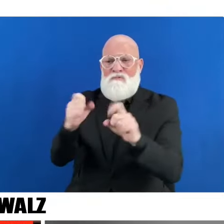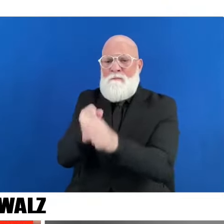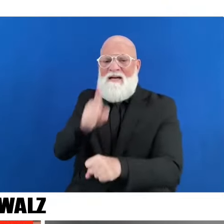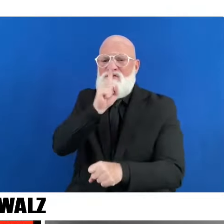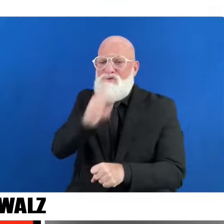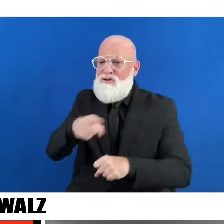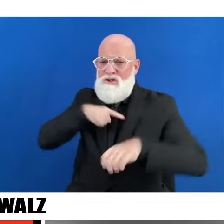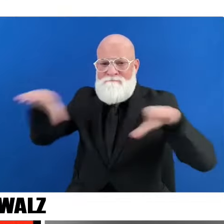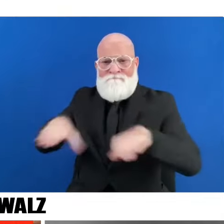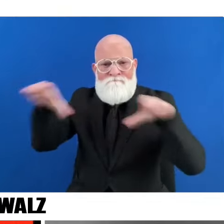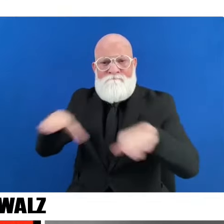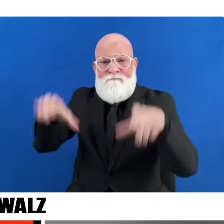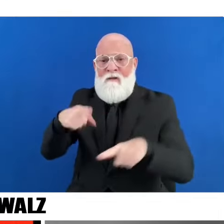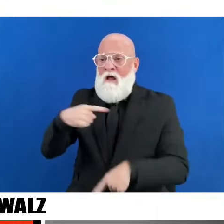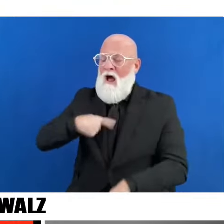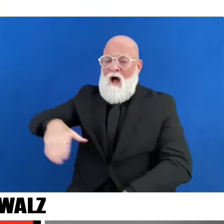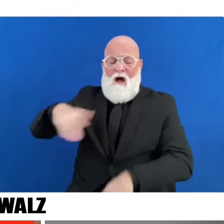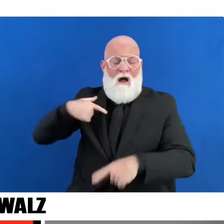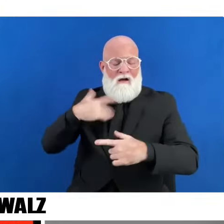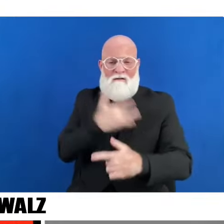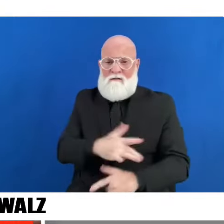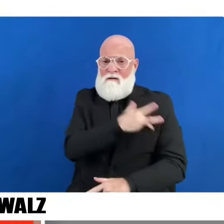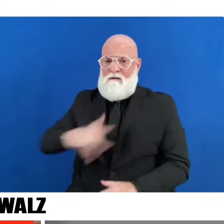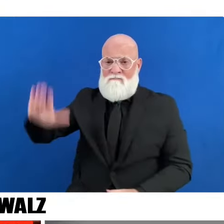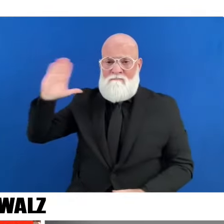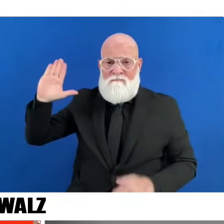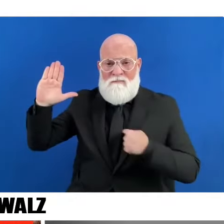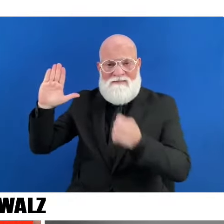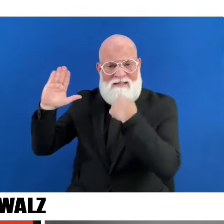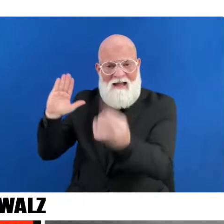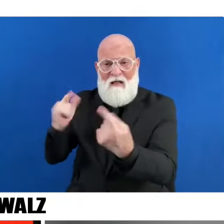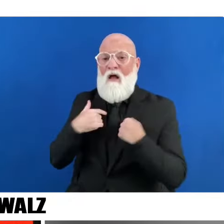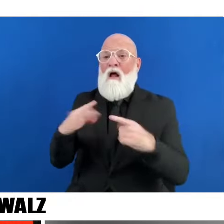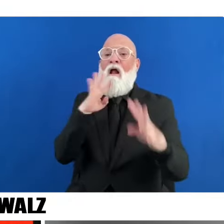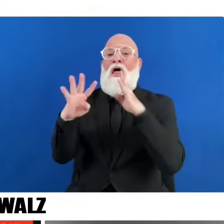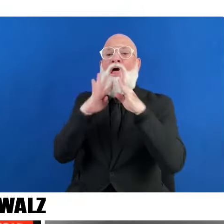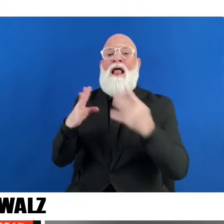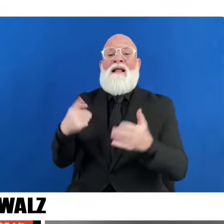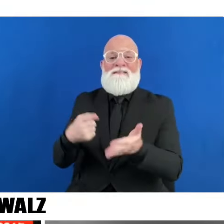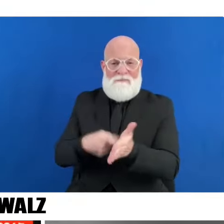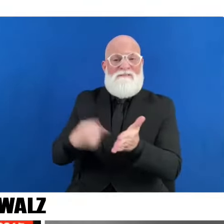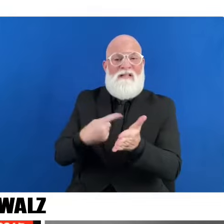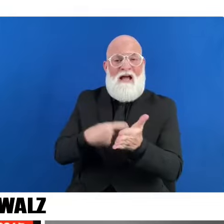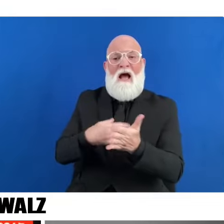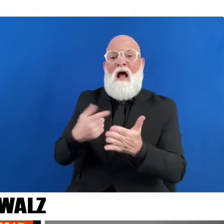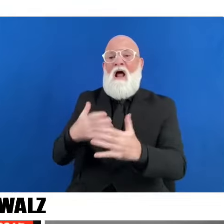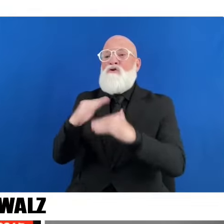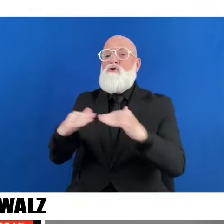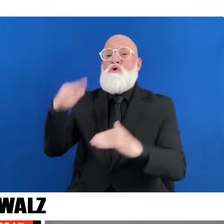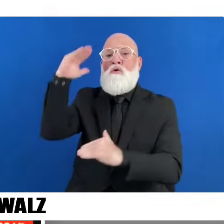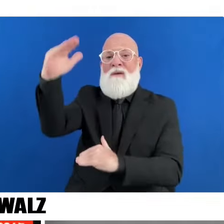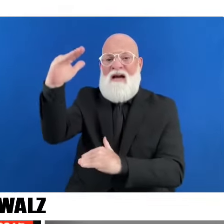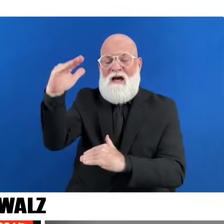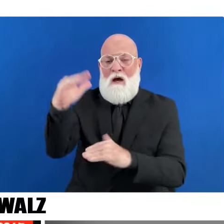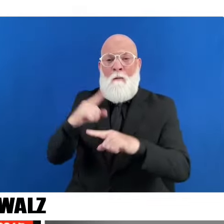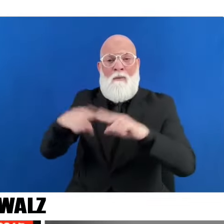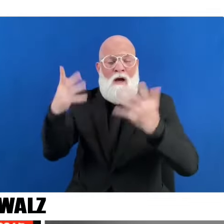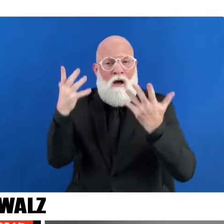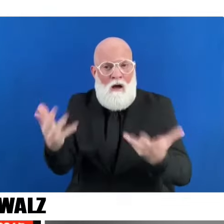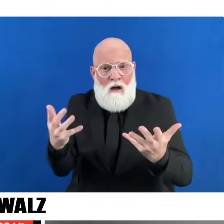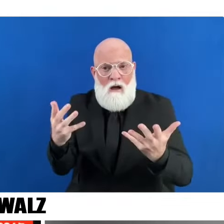anything, many times I will talk a lot, I will get caught up in the rhetoric, But being there, the impact it made,